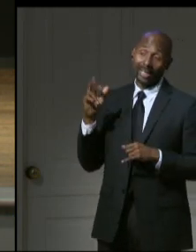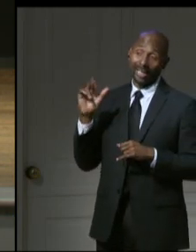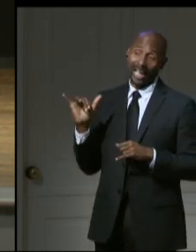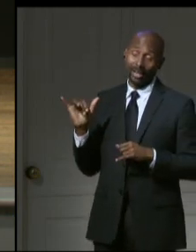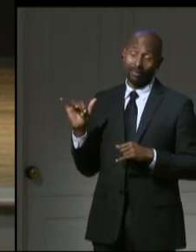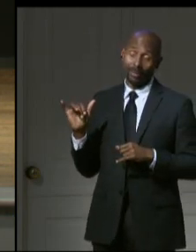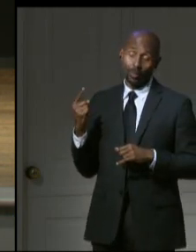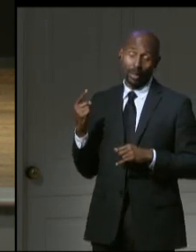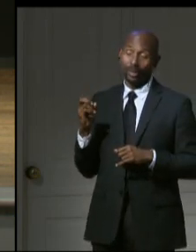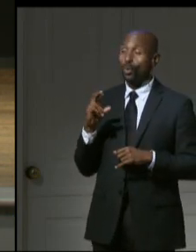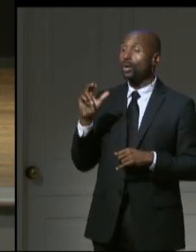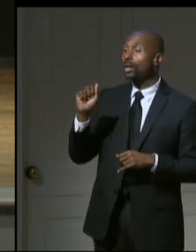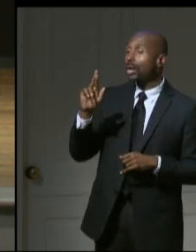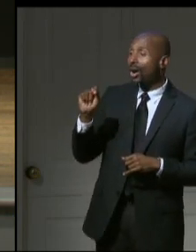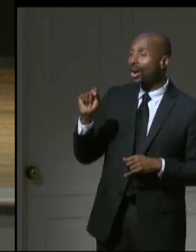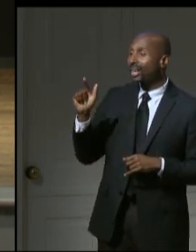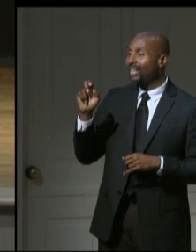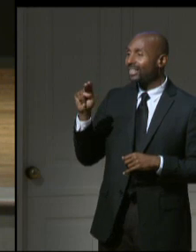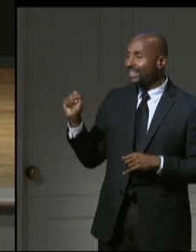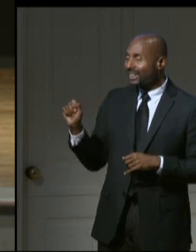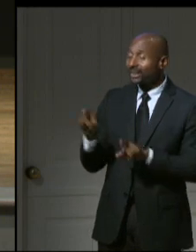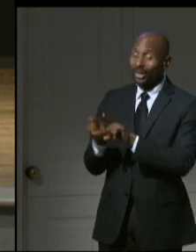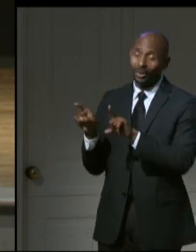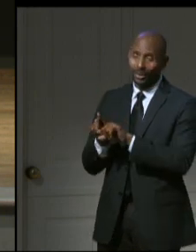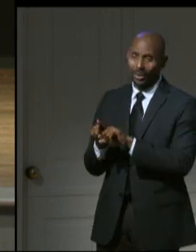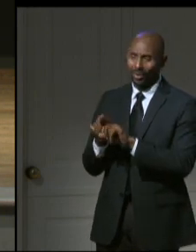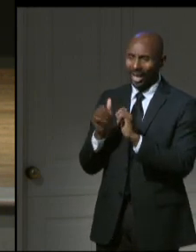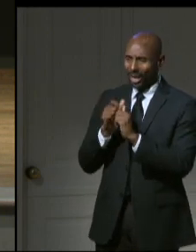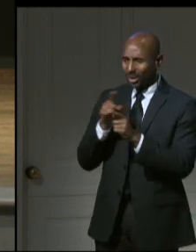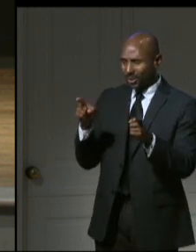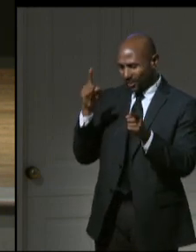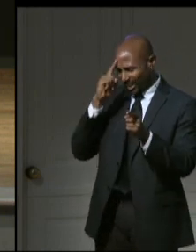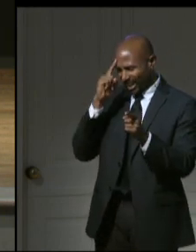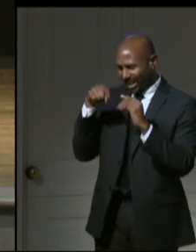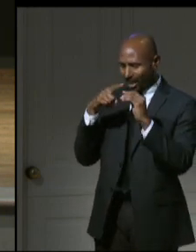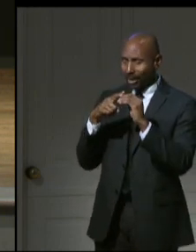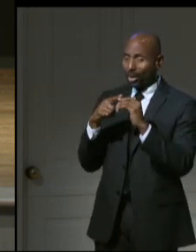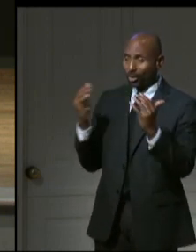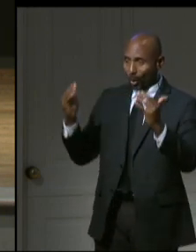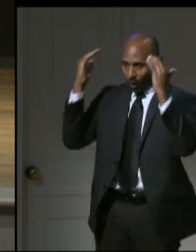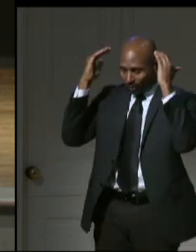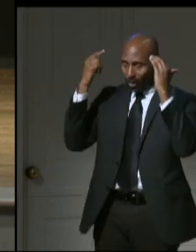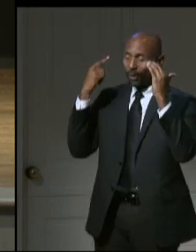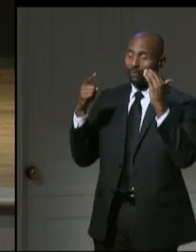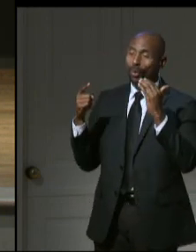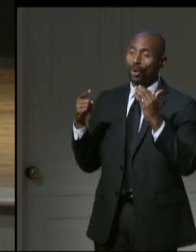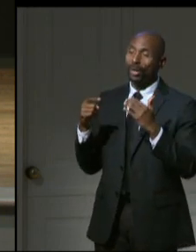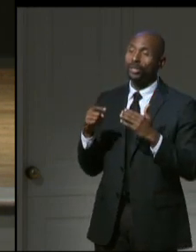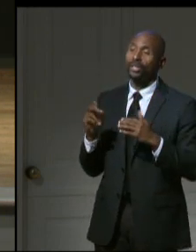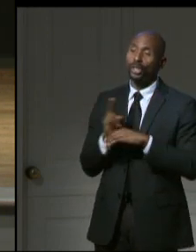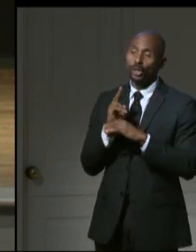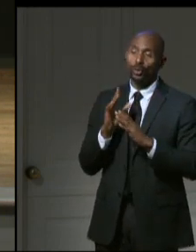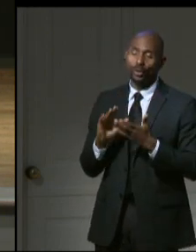or Artlands also, how do we think about overload of the community of users?